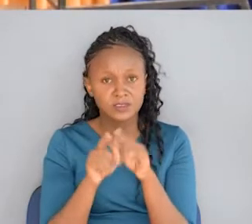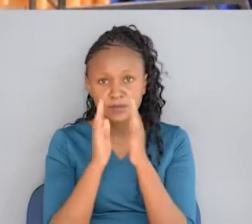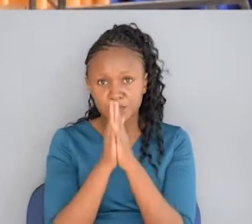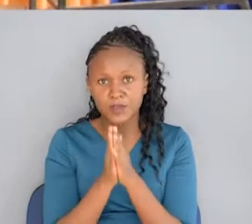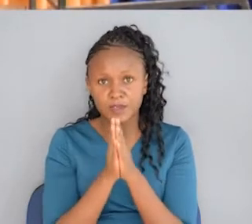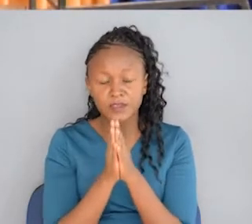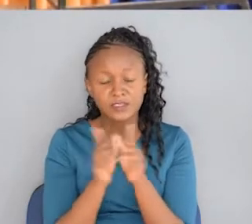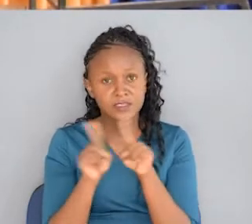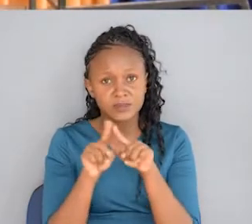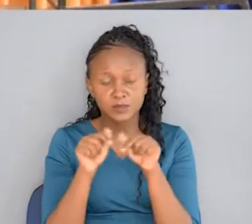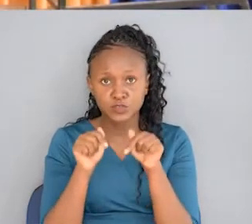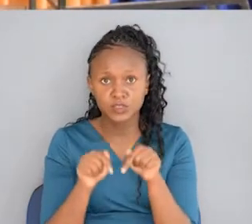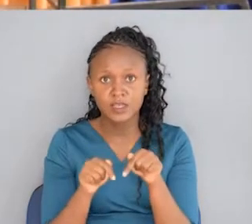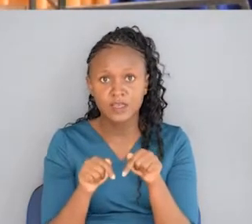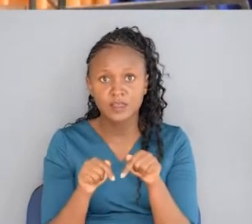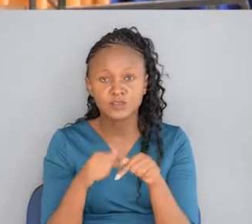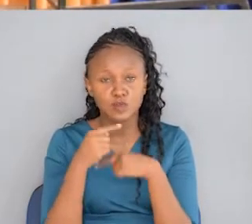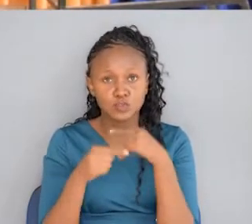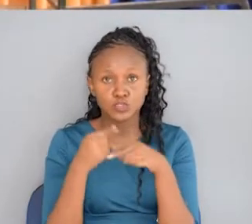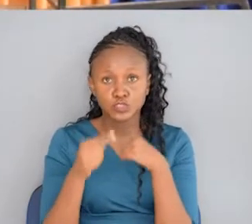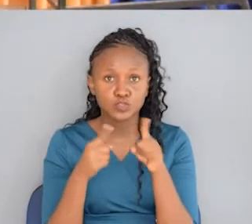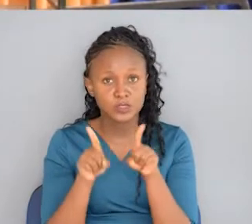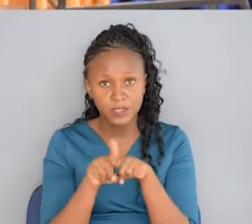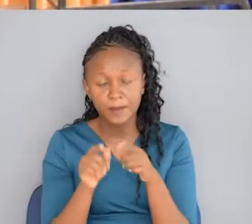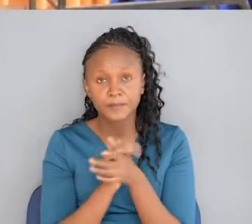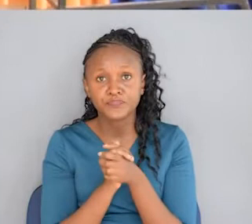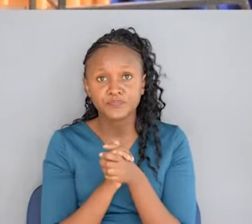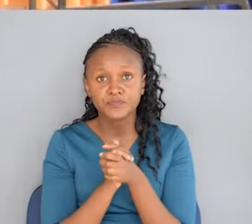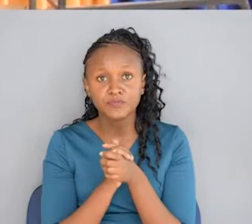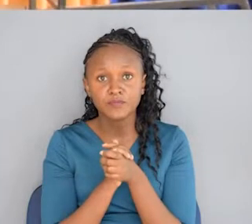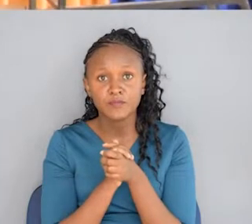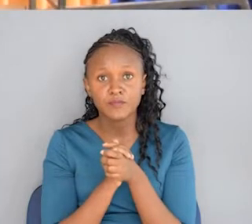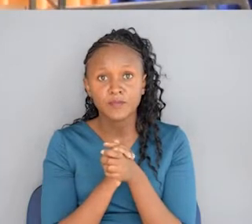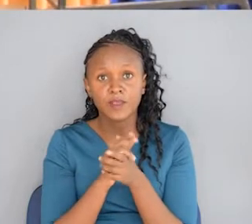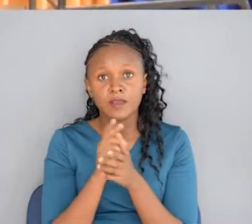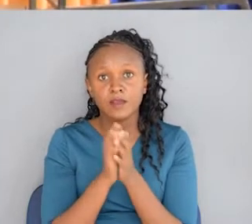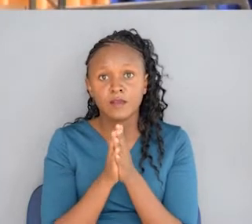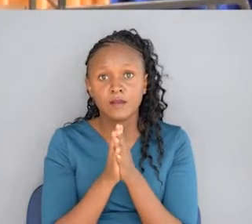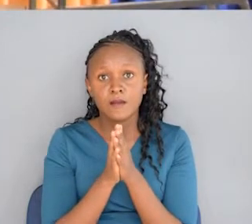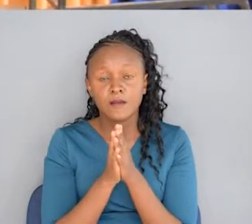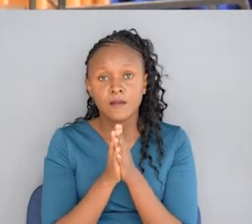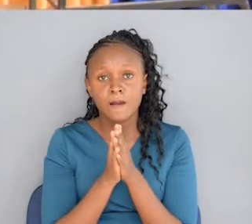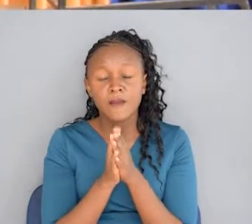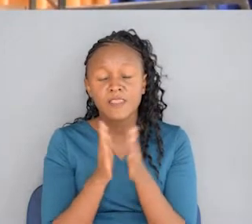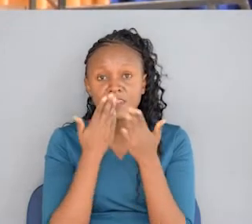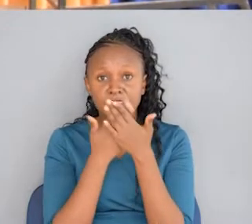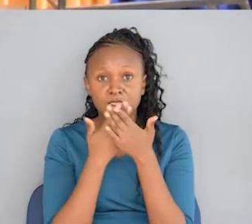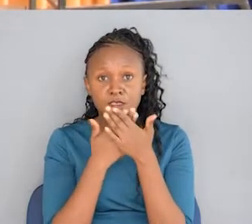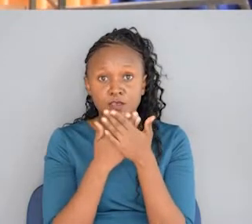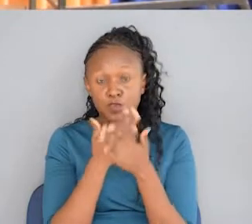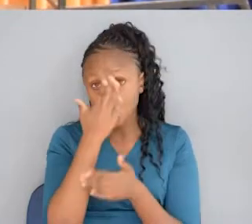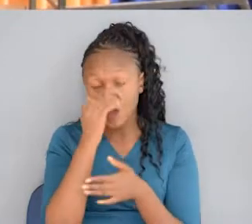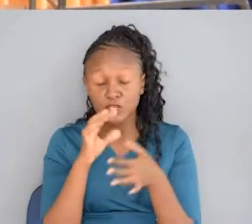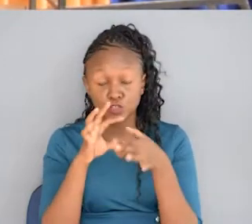are going to continue with the same as Kevin is going to preach to us. We thank you so much for joining us. Continue joining us